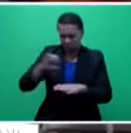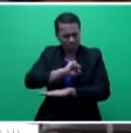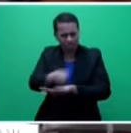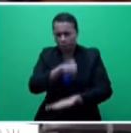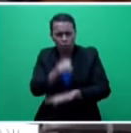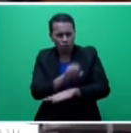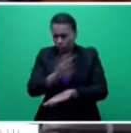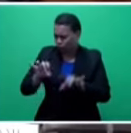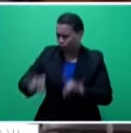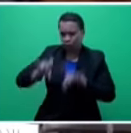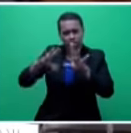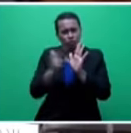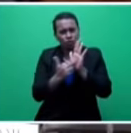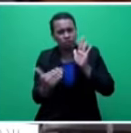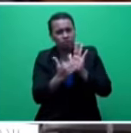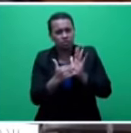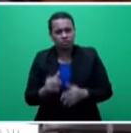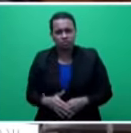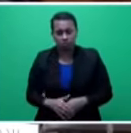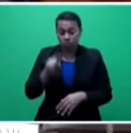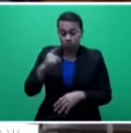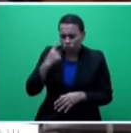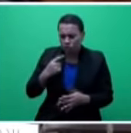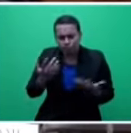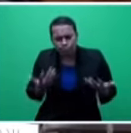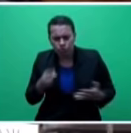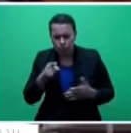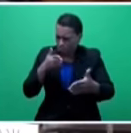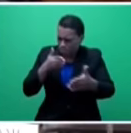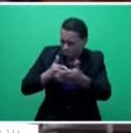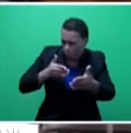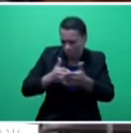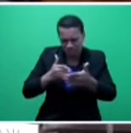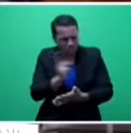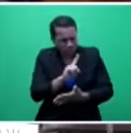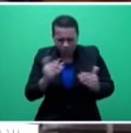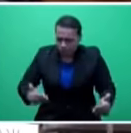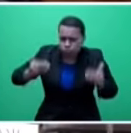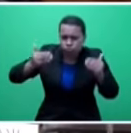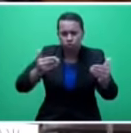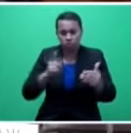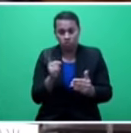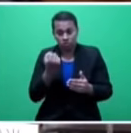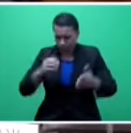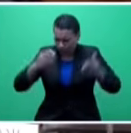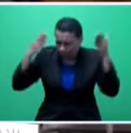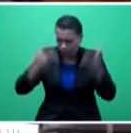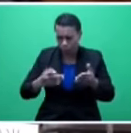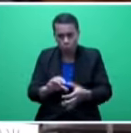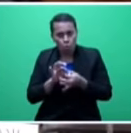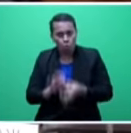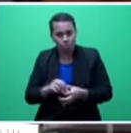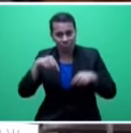punch above our weight is not the way forward. At this point in time, we should focus on our own internal